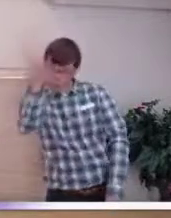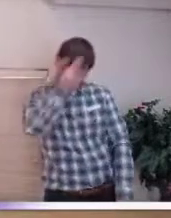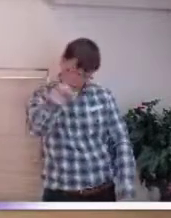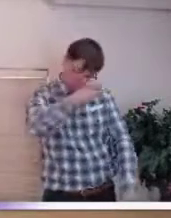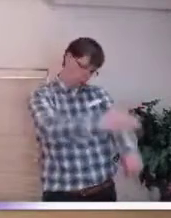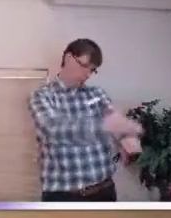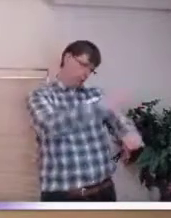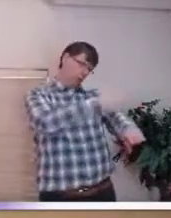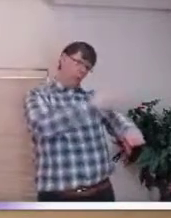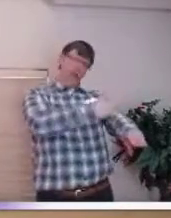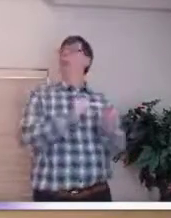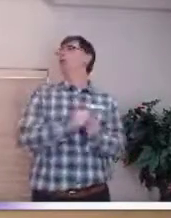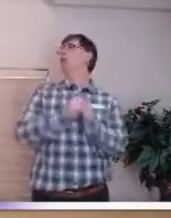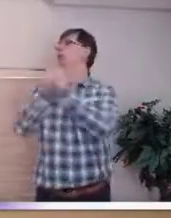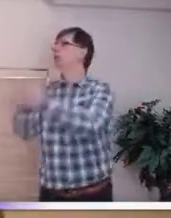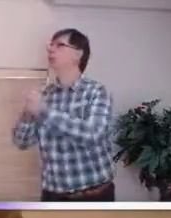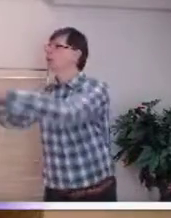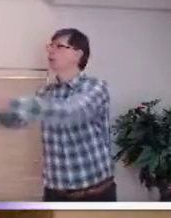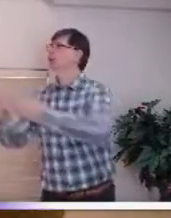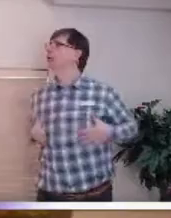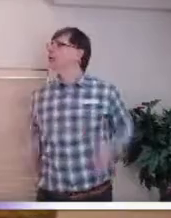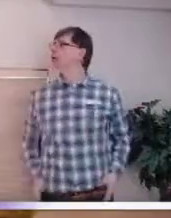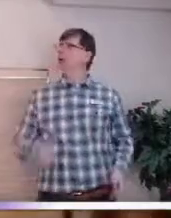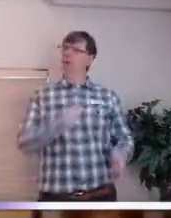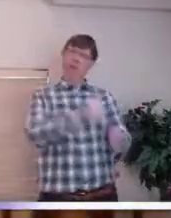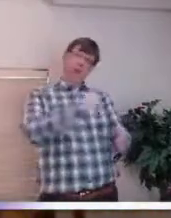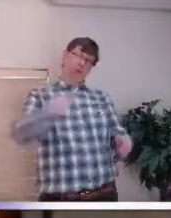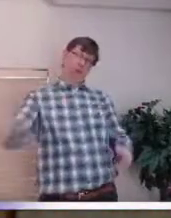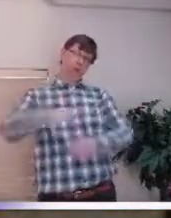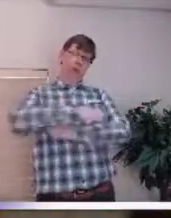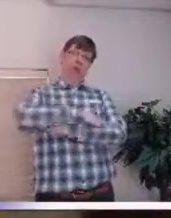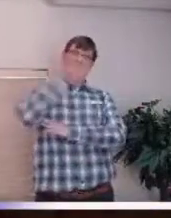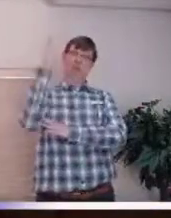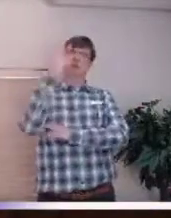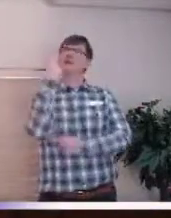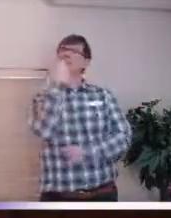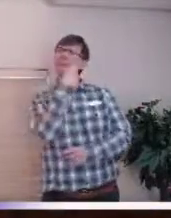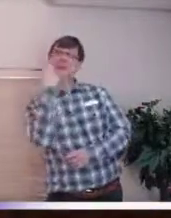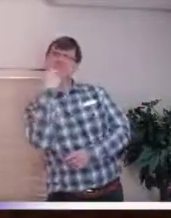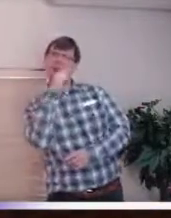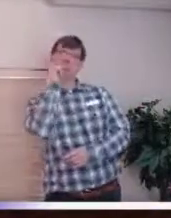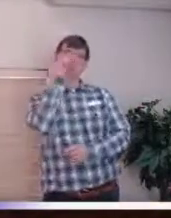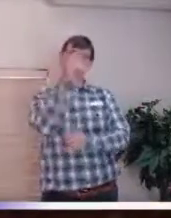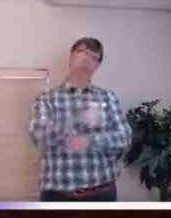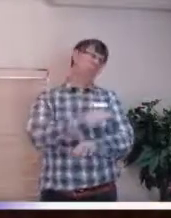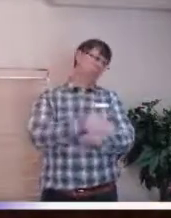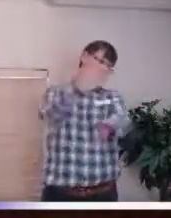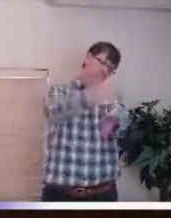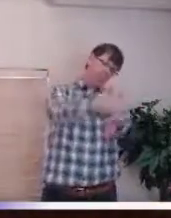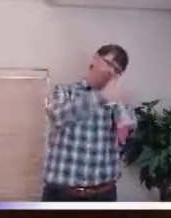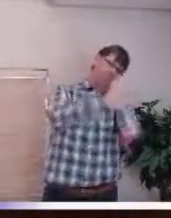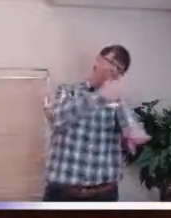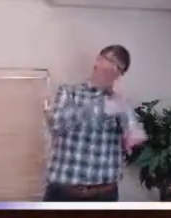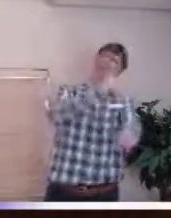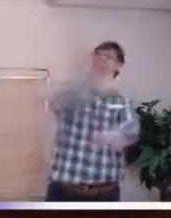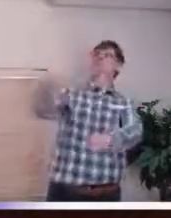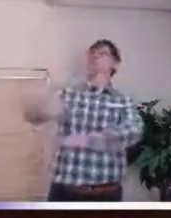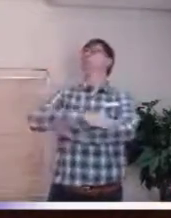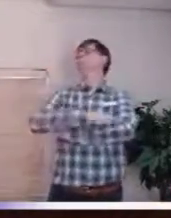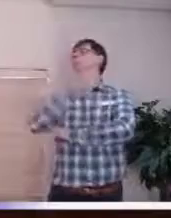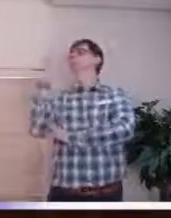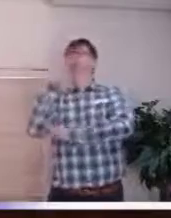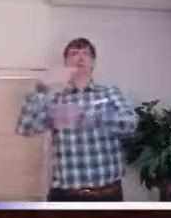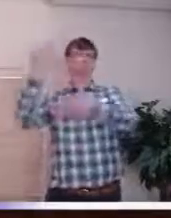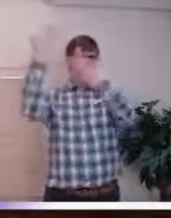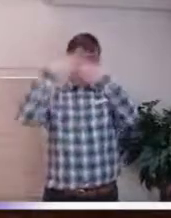we go through life every single day, we brush our teeth, whatever pattern we do every single morning, we probably do pretty much the